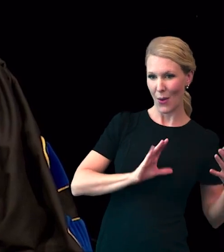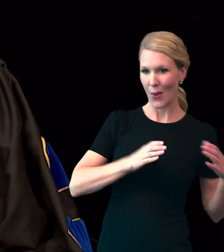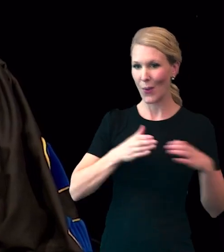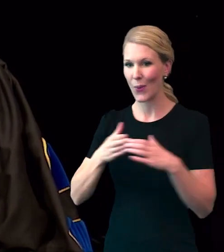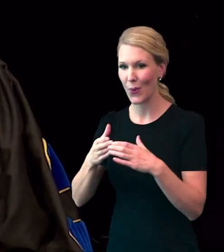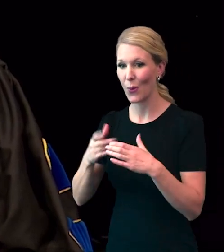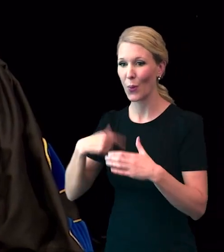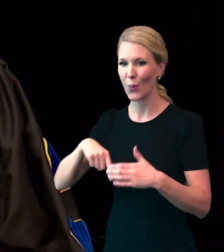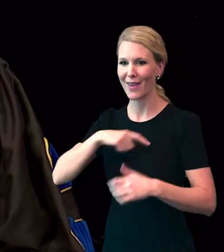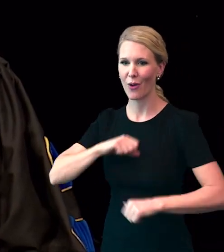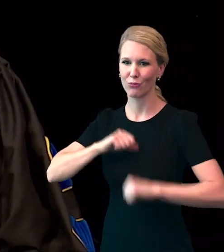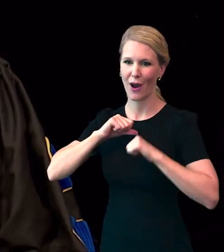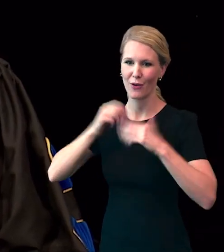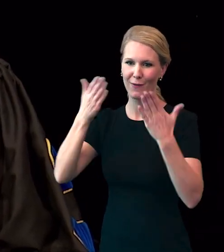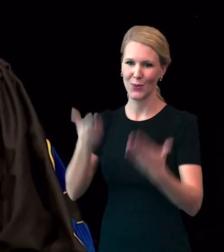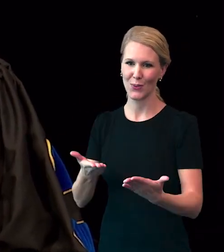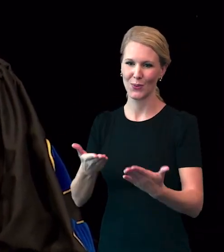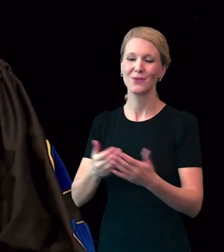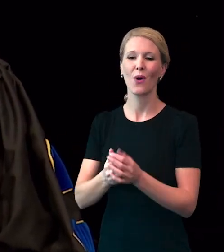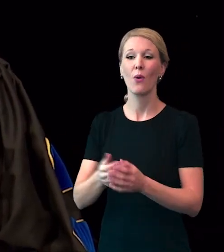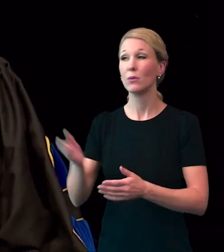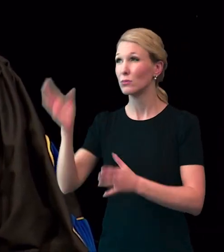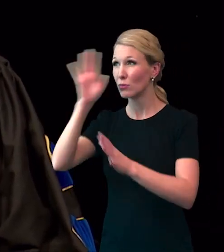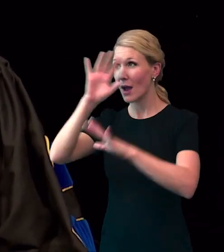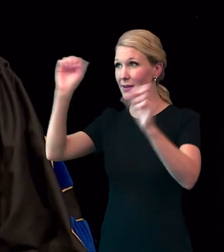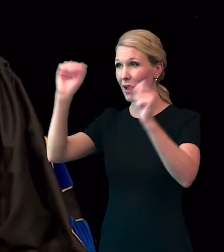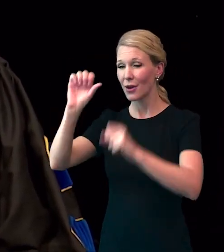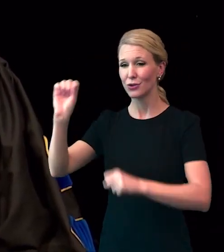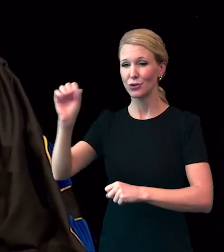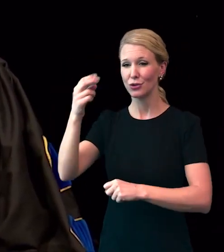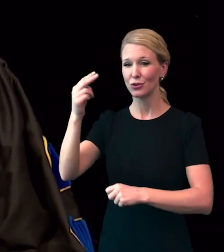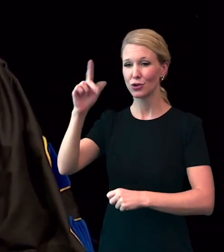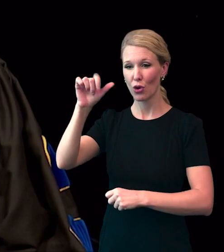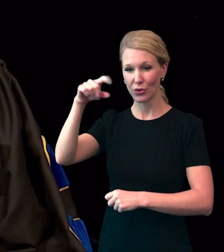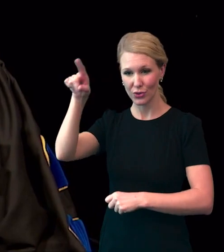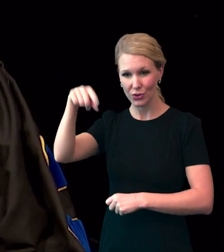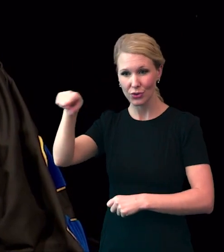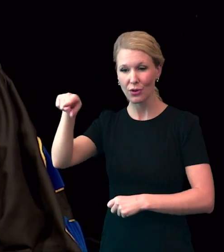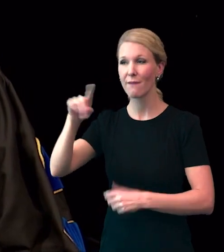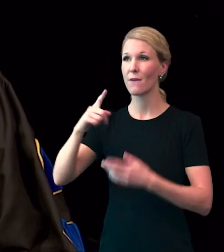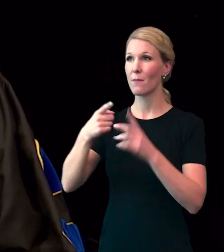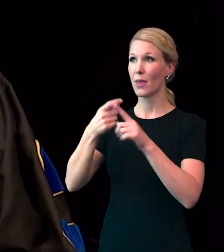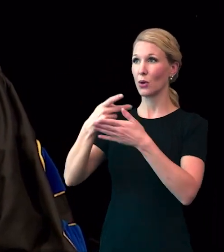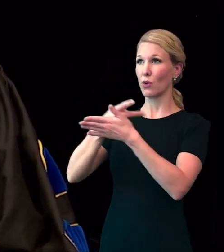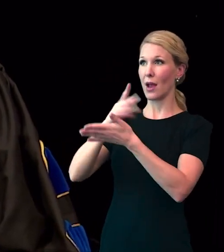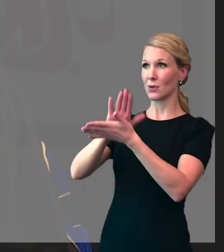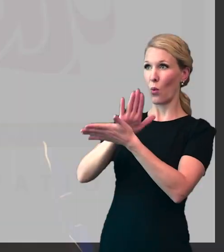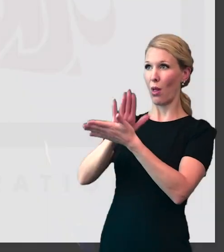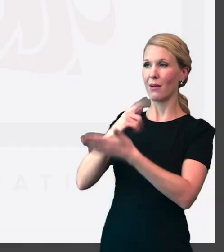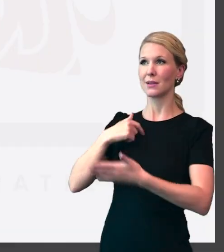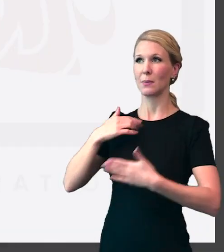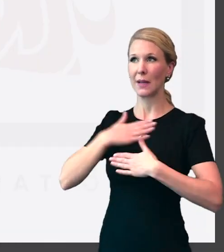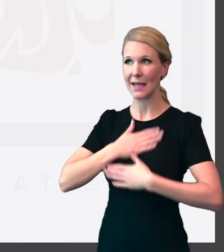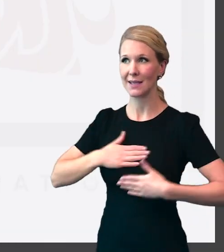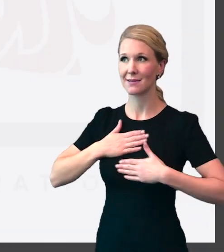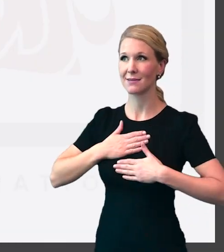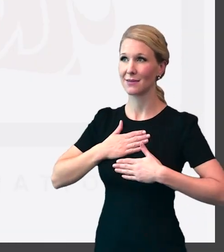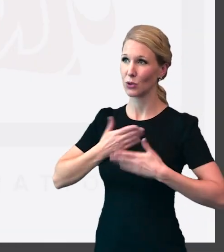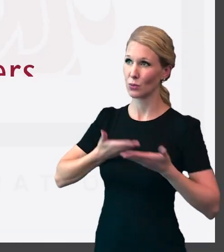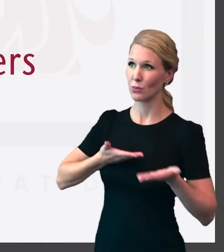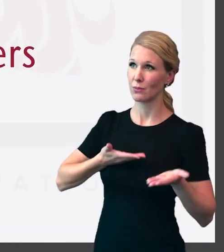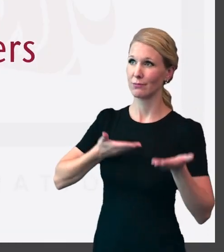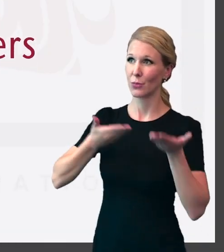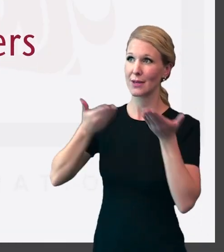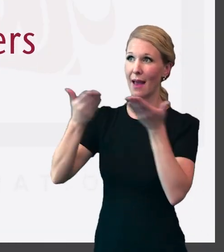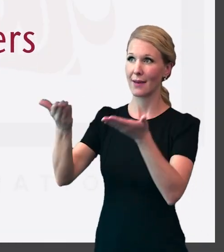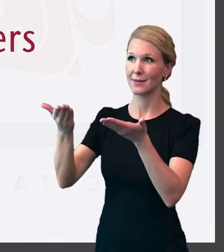are proud of you. President Schultz, from the graduate school, I am pleased and privileged to present to you the degree candidates